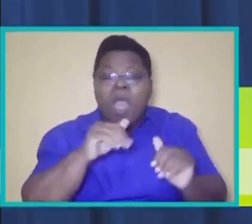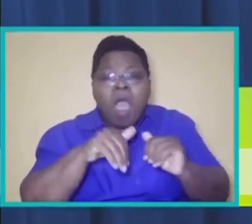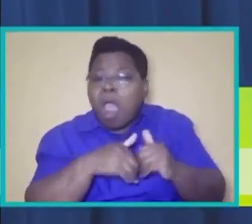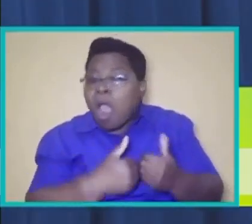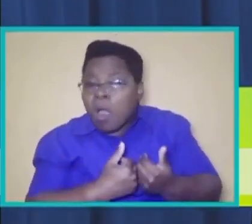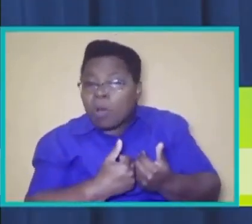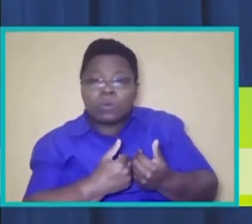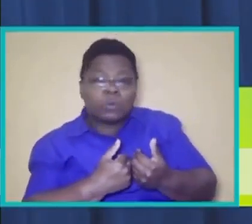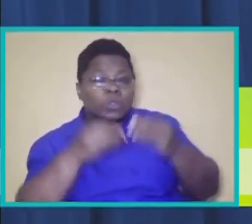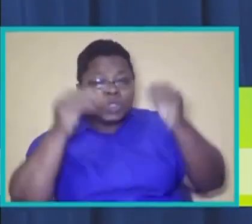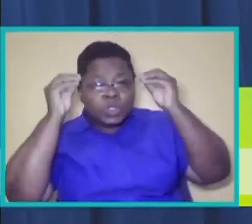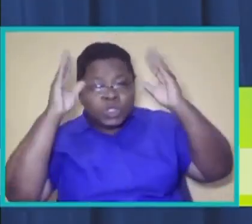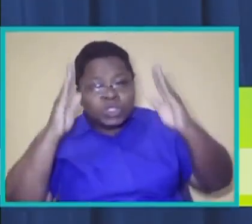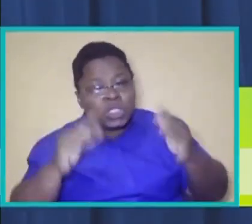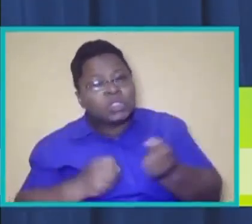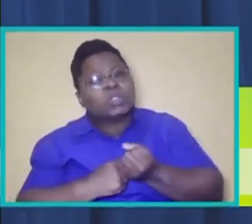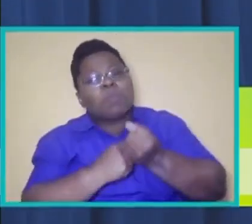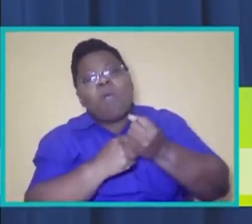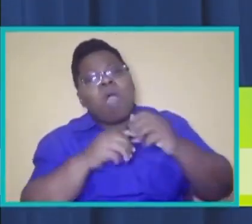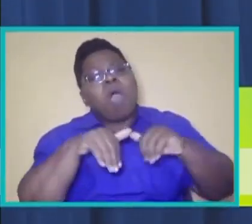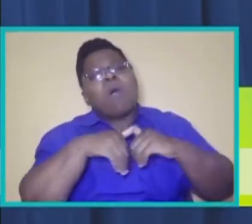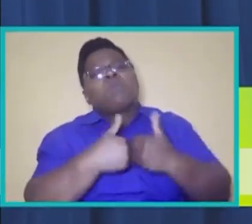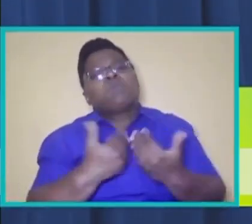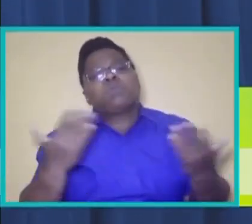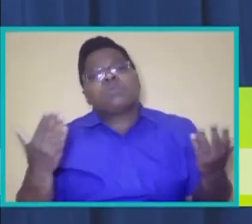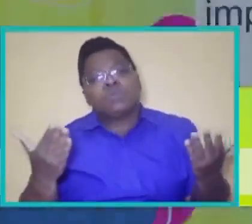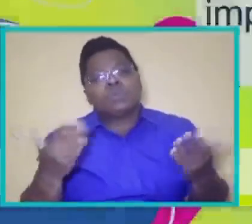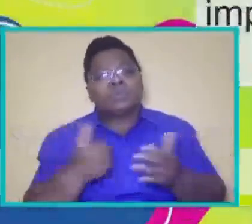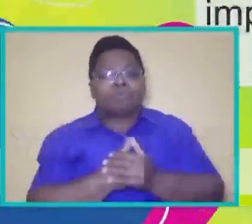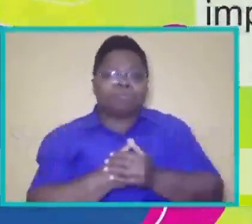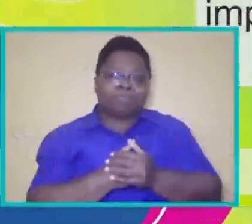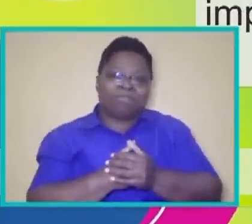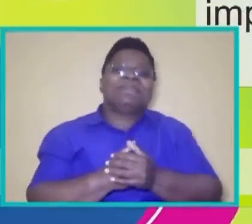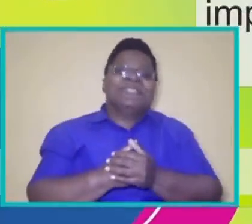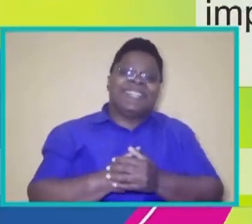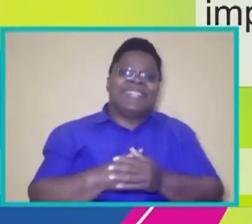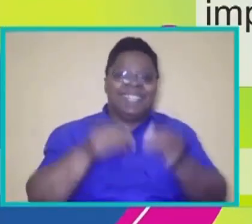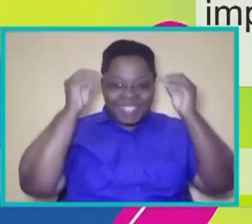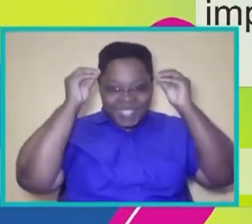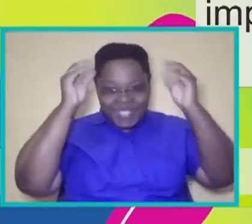I'll take the teacher part. Take the teacher part. I'll take the parent.